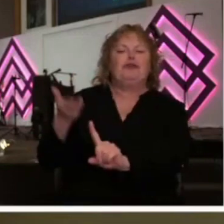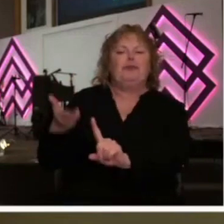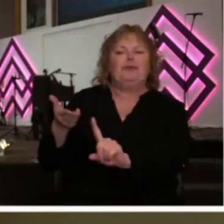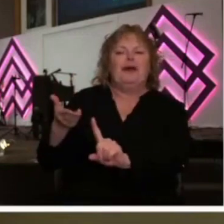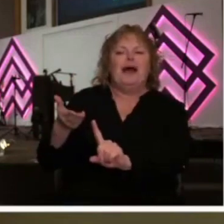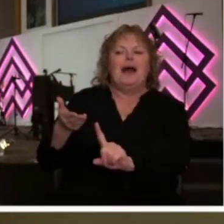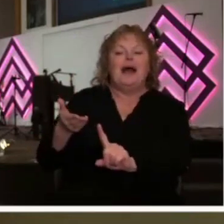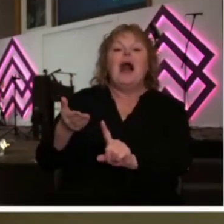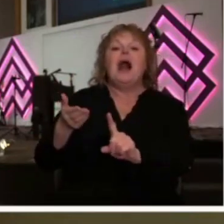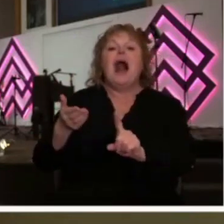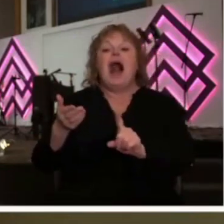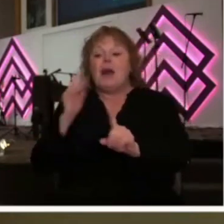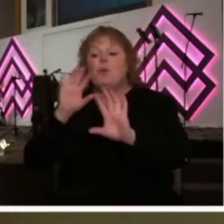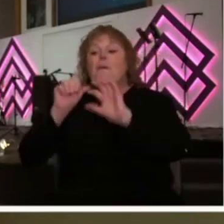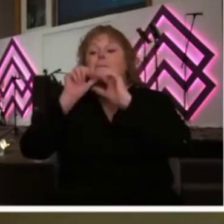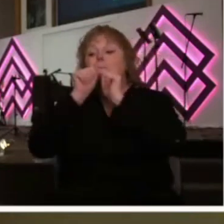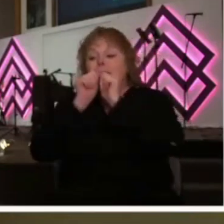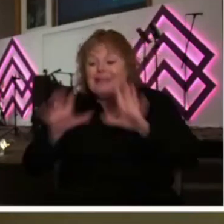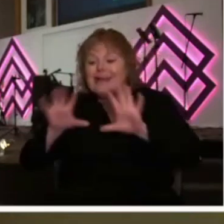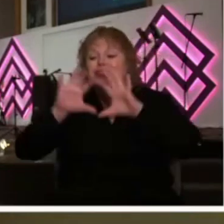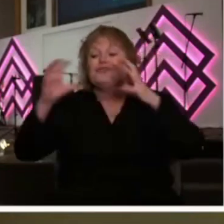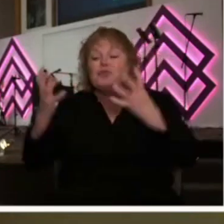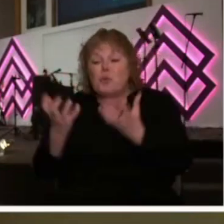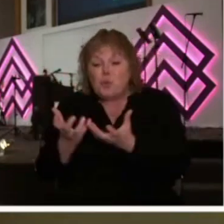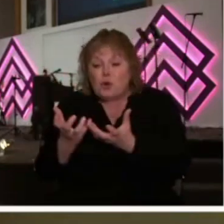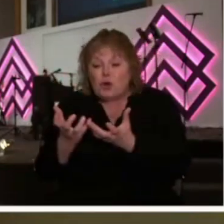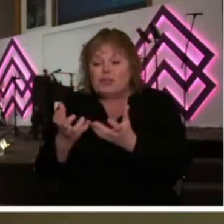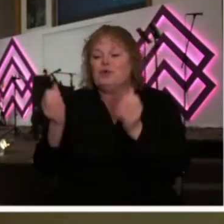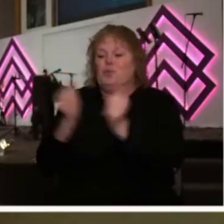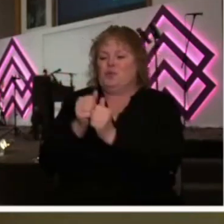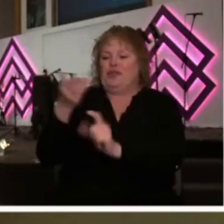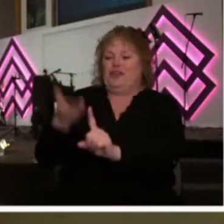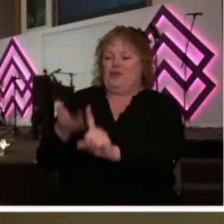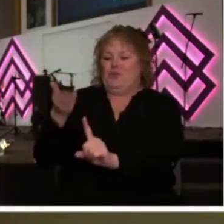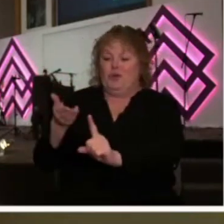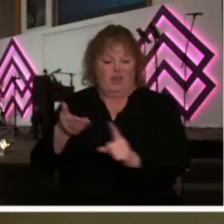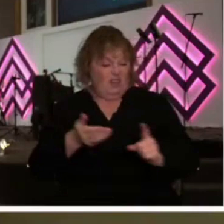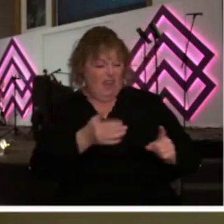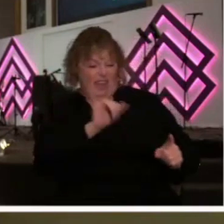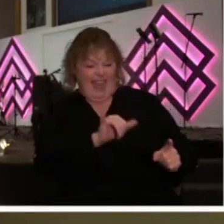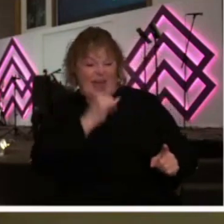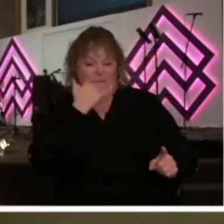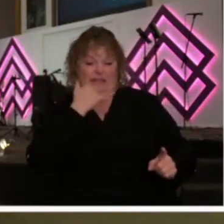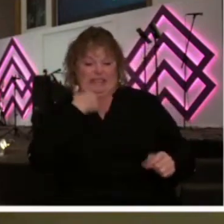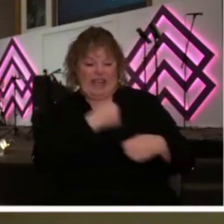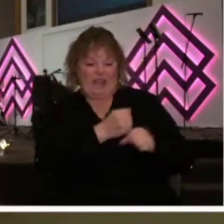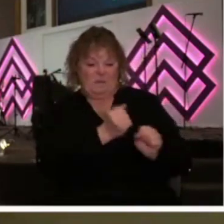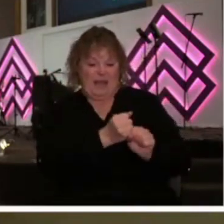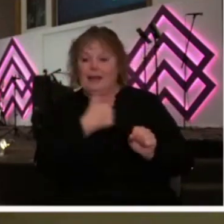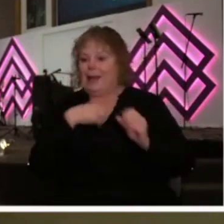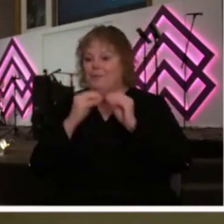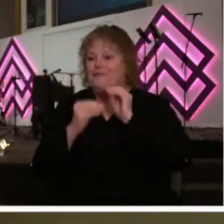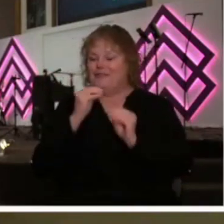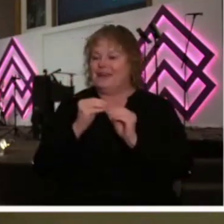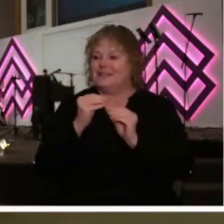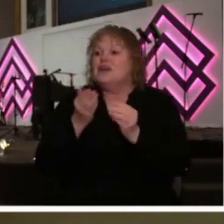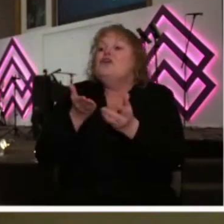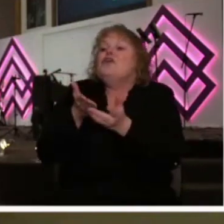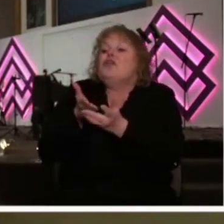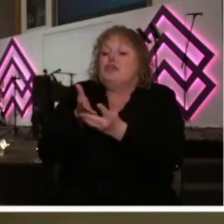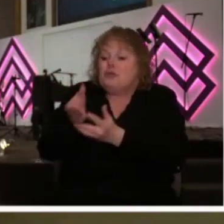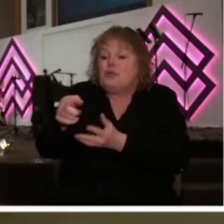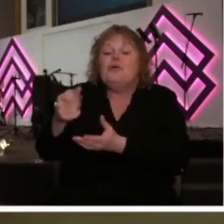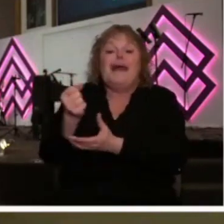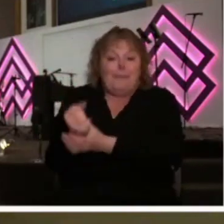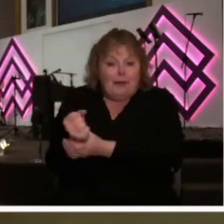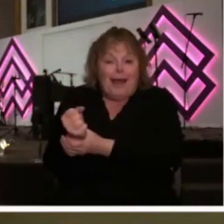will bless the world through you, and I will clean up the mess that's been created. And so that's what's going on. God is working through